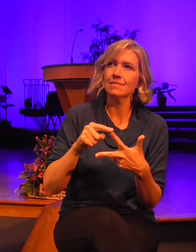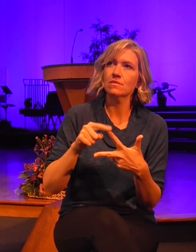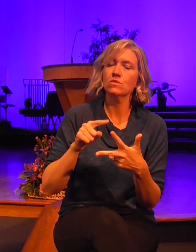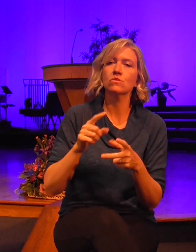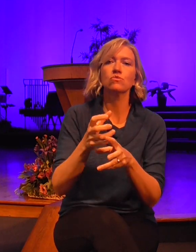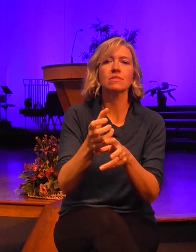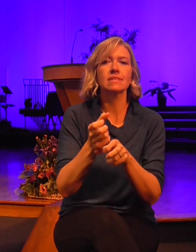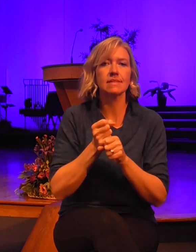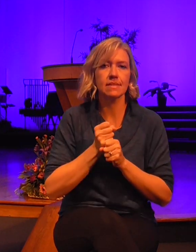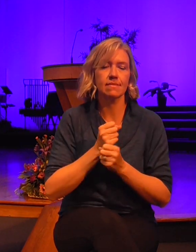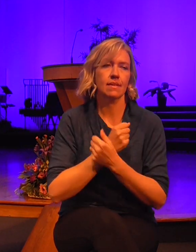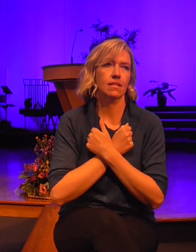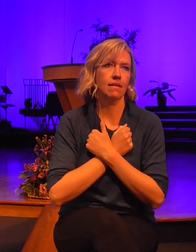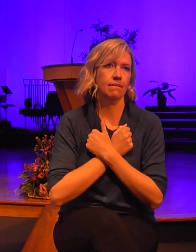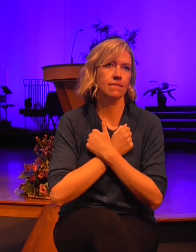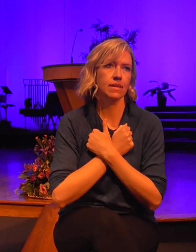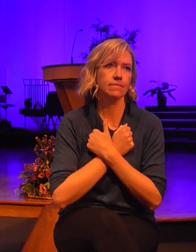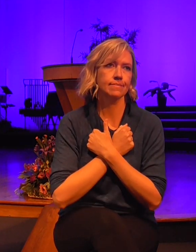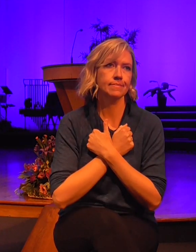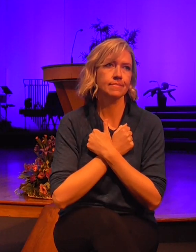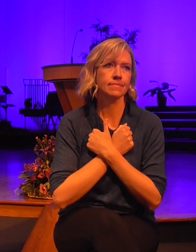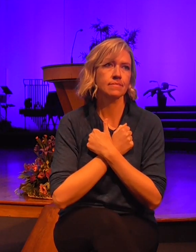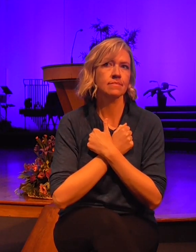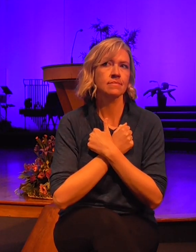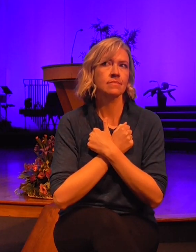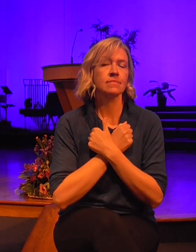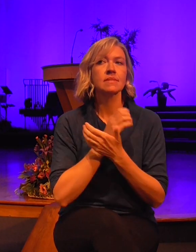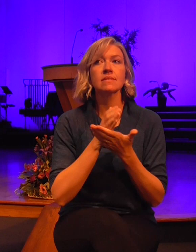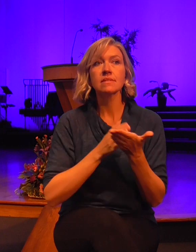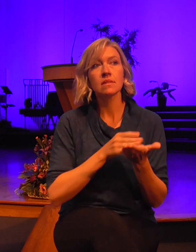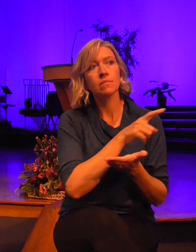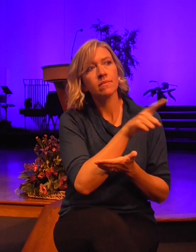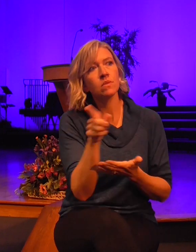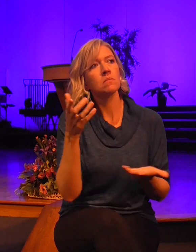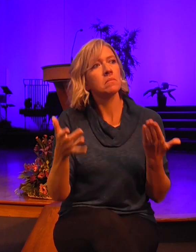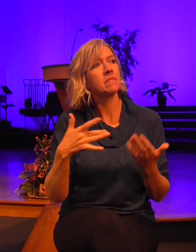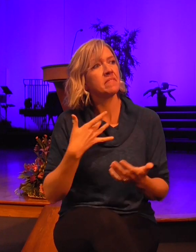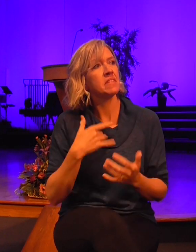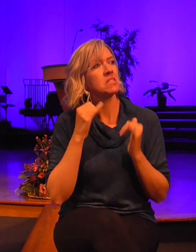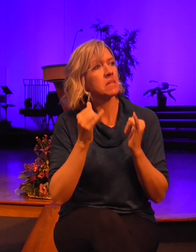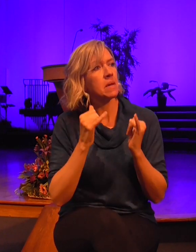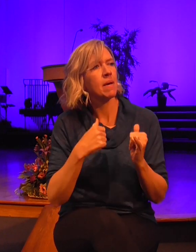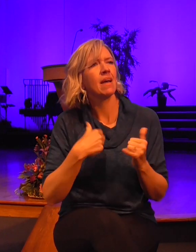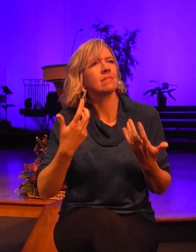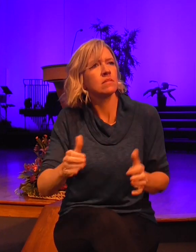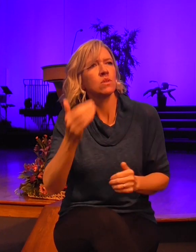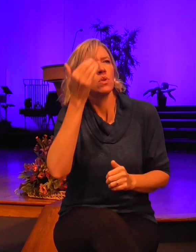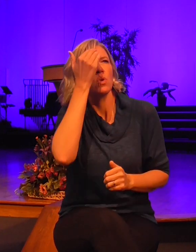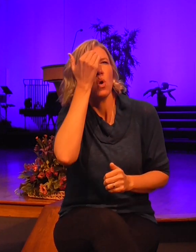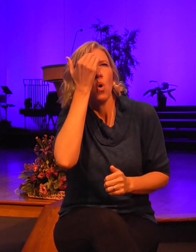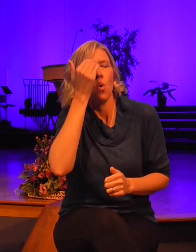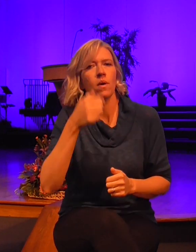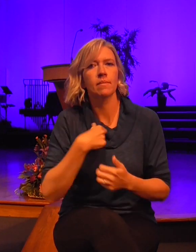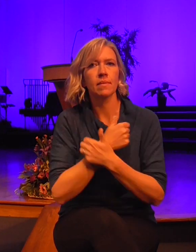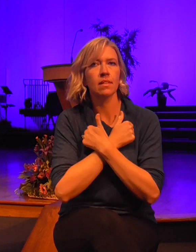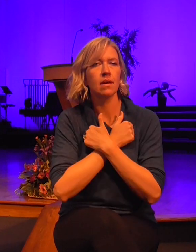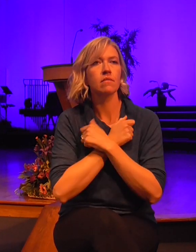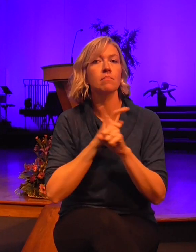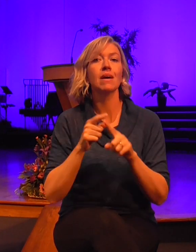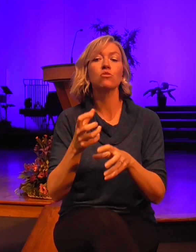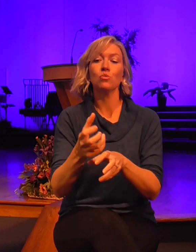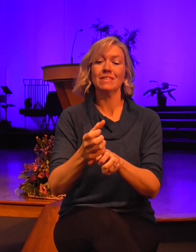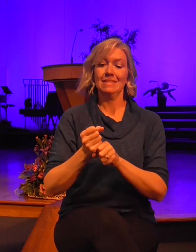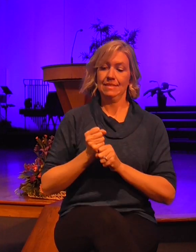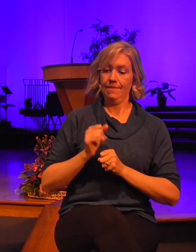receiving love. Some of you may relate to this. I know I'm loved. But when it comes to receiving